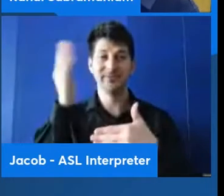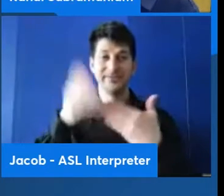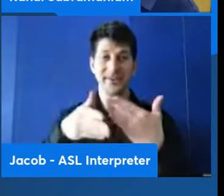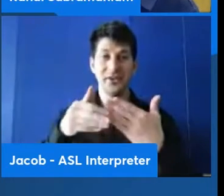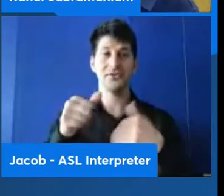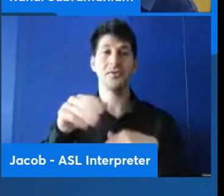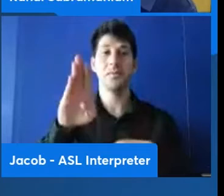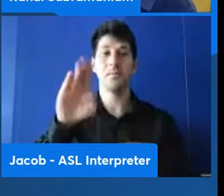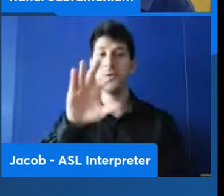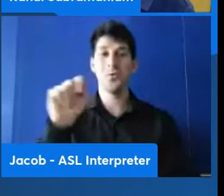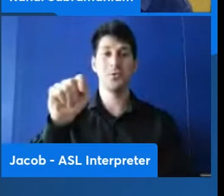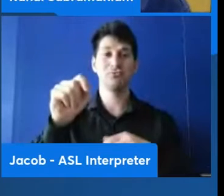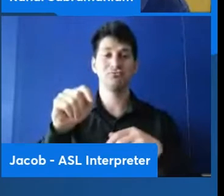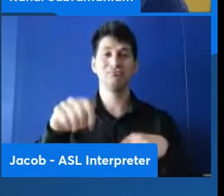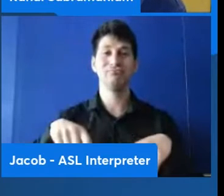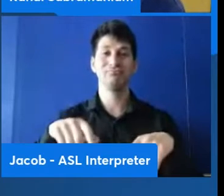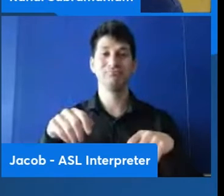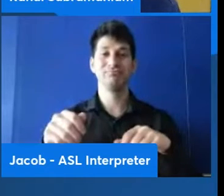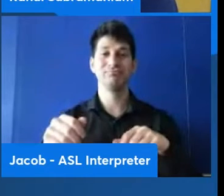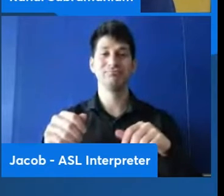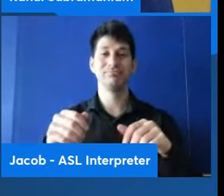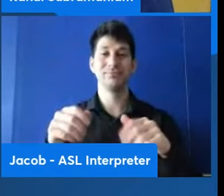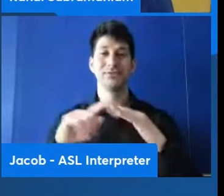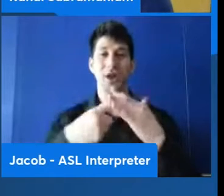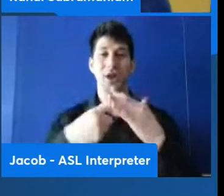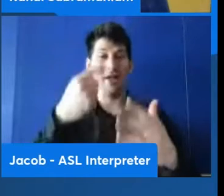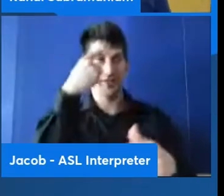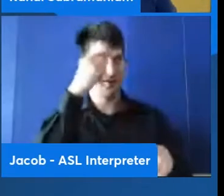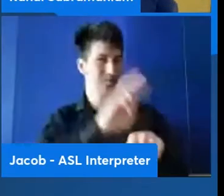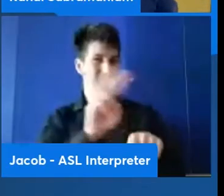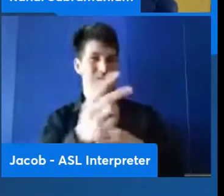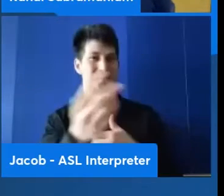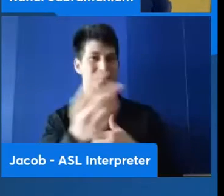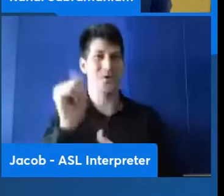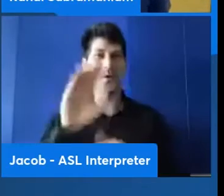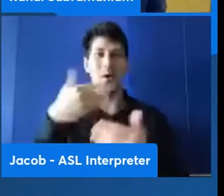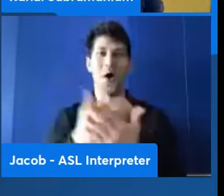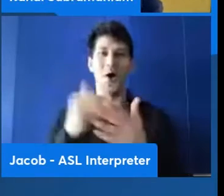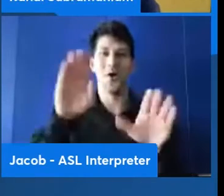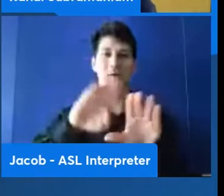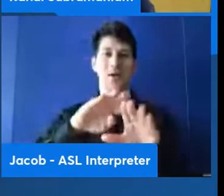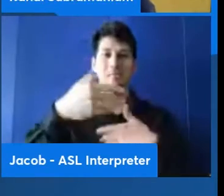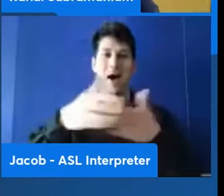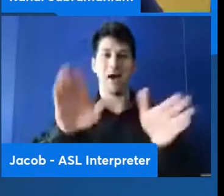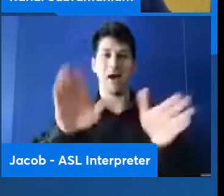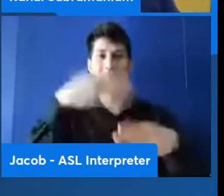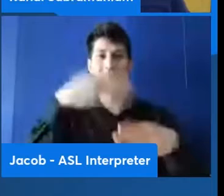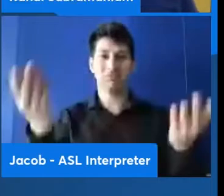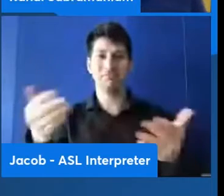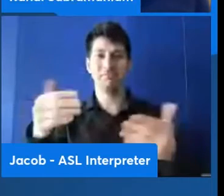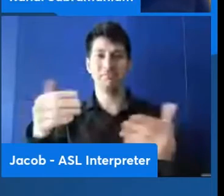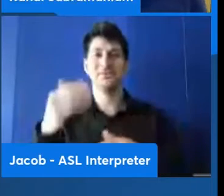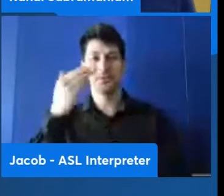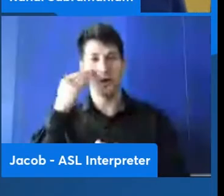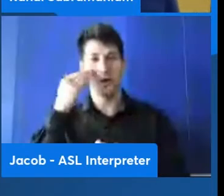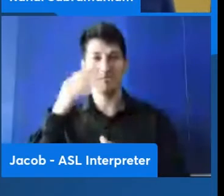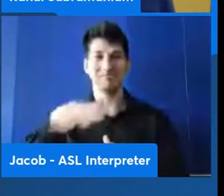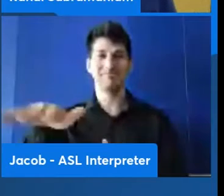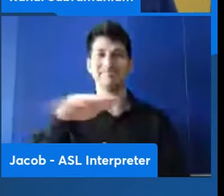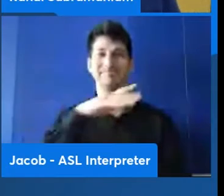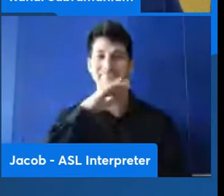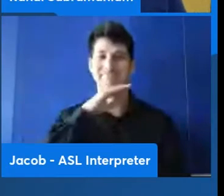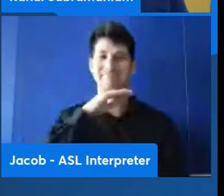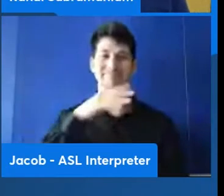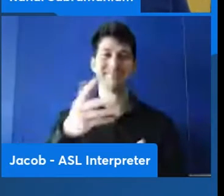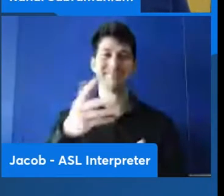boot. Oh, it was probably 2 a.m. Yeah, all the boxes are open, shrink wrap everywhere.